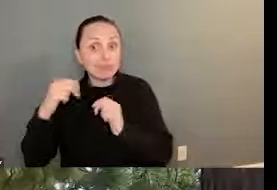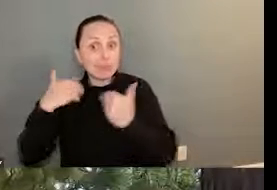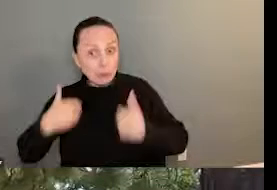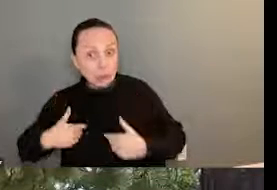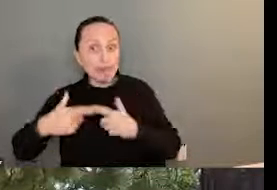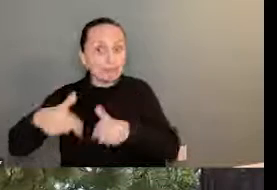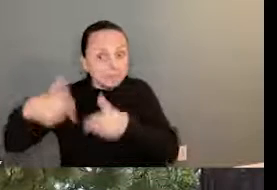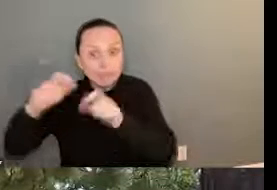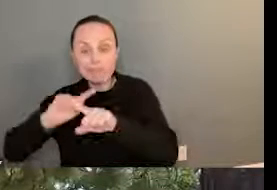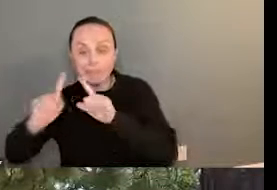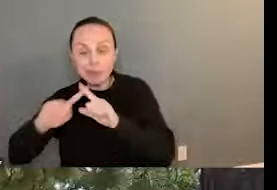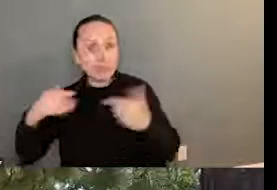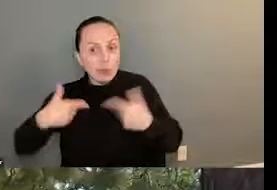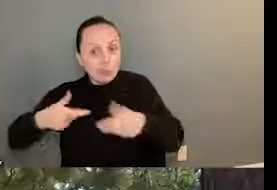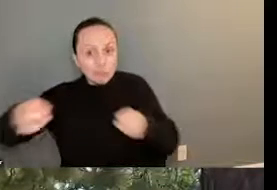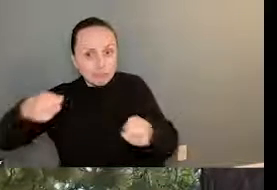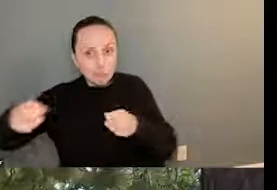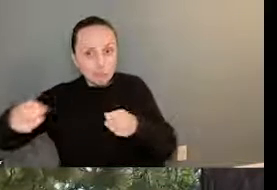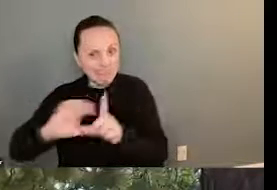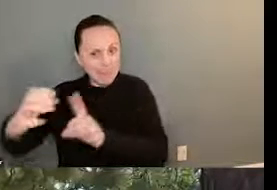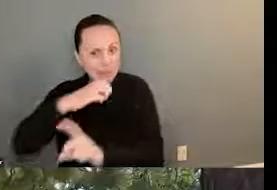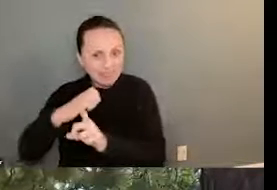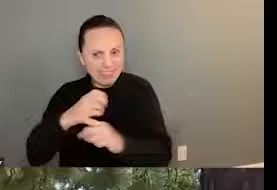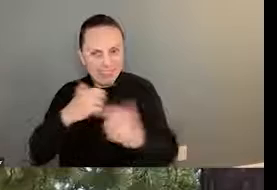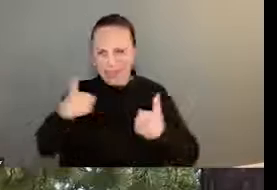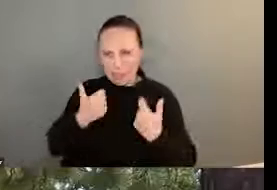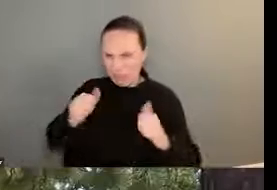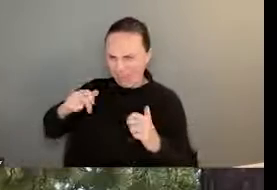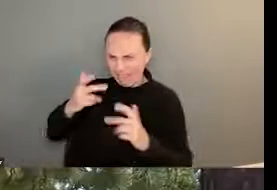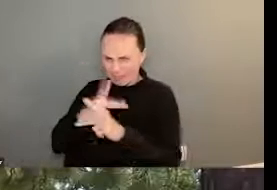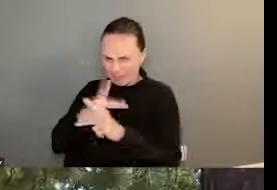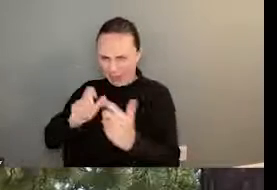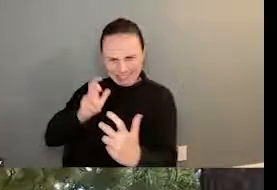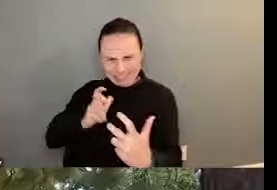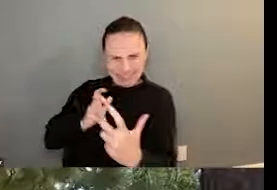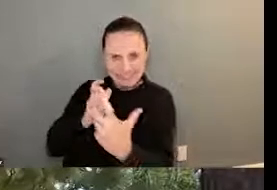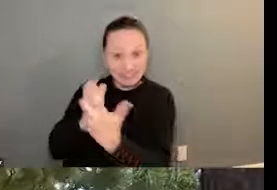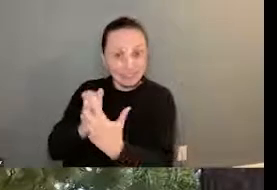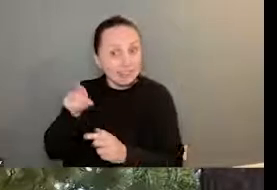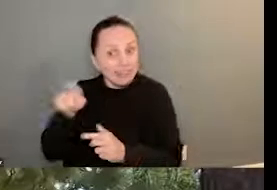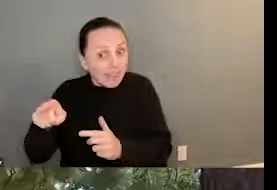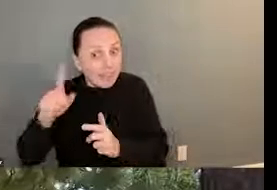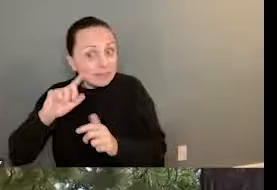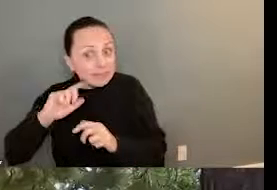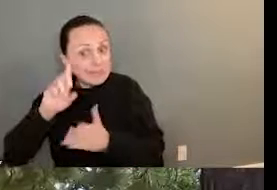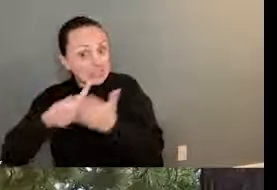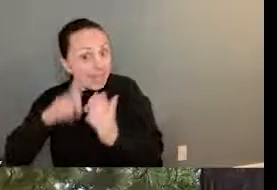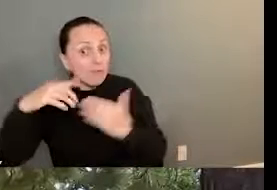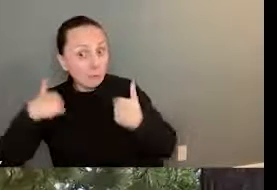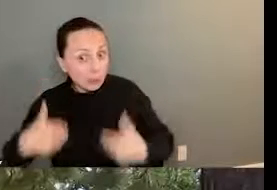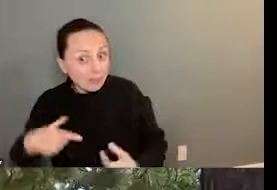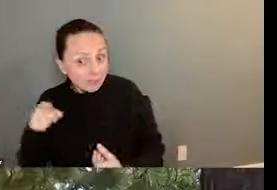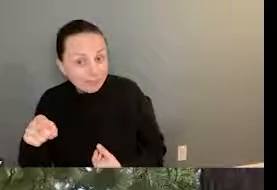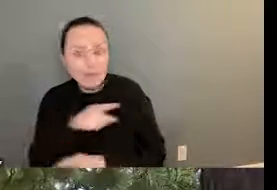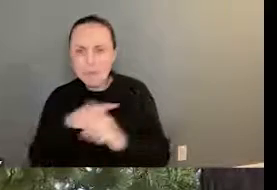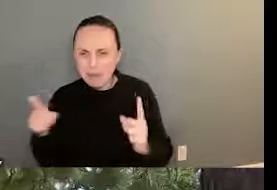These human-dominated environments were created in ways that help to sustain human life, and yet, in many instances,